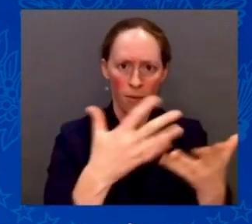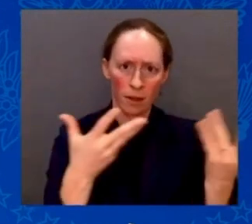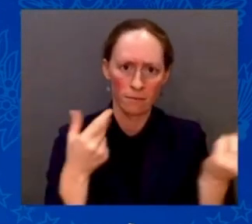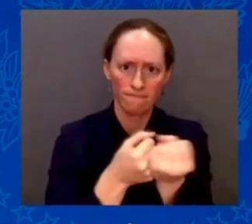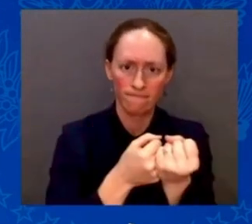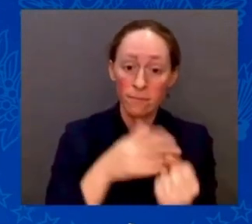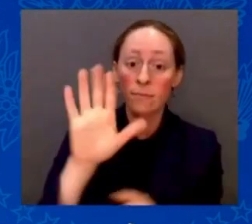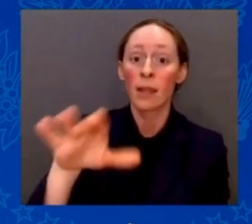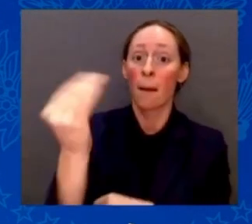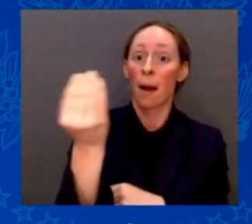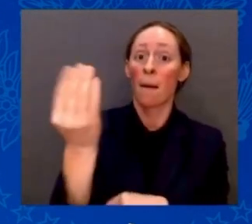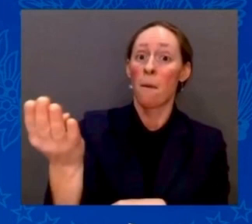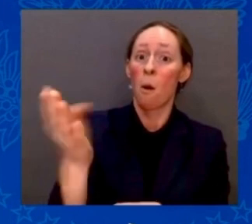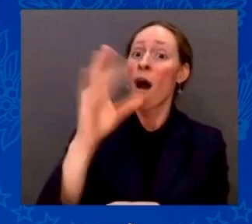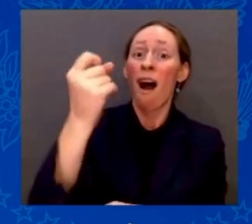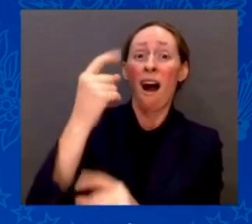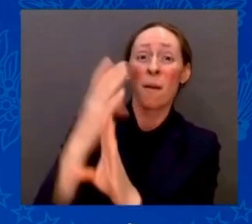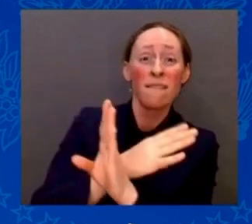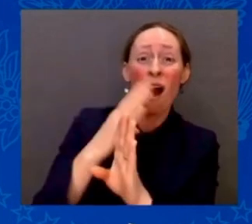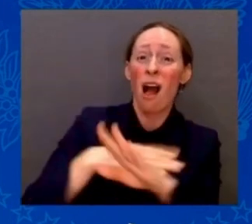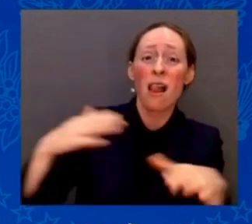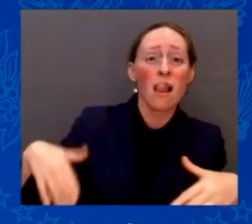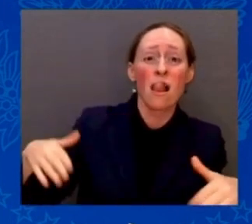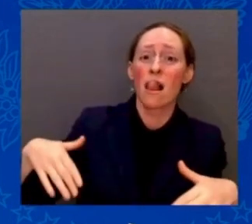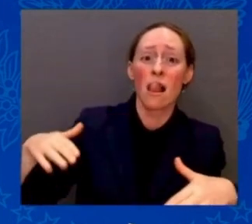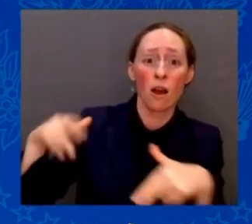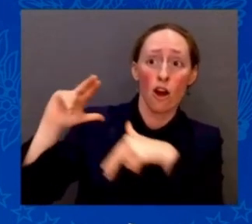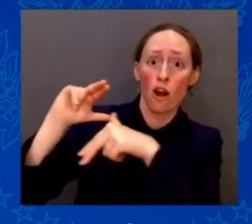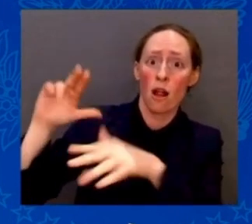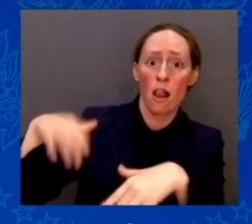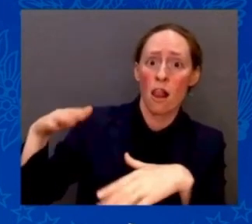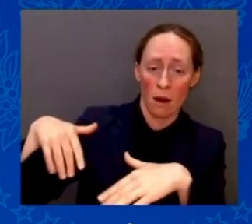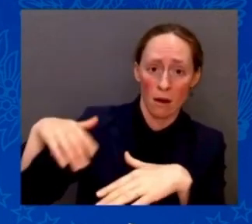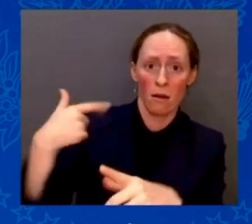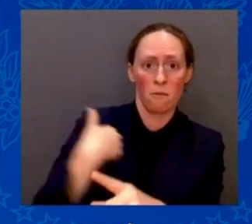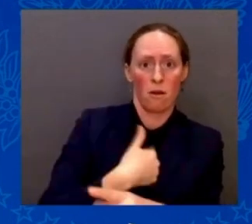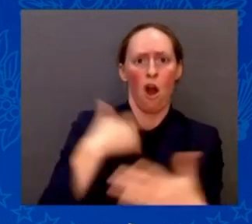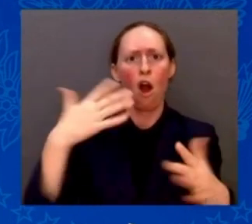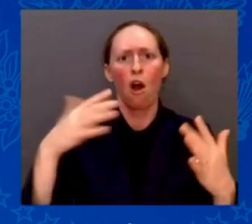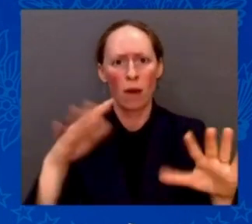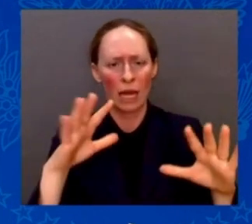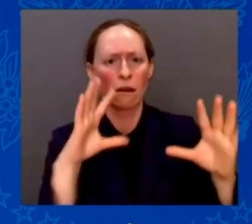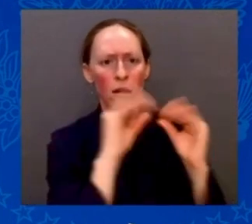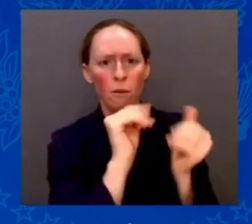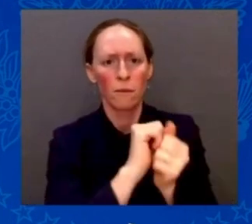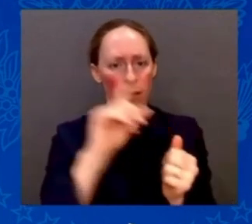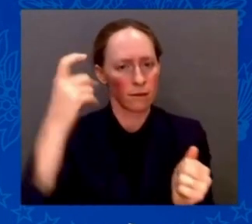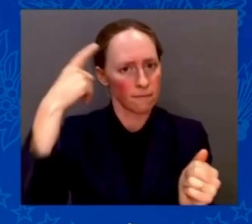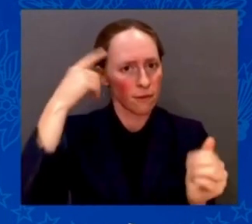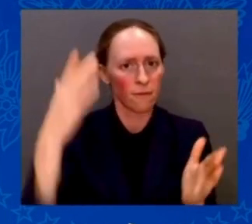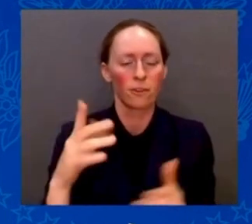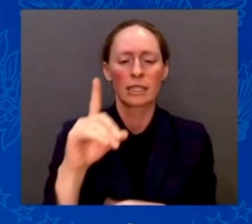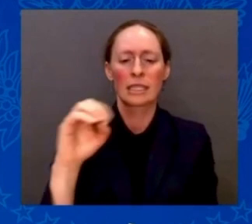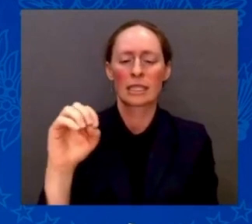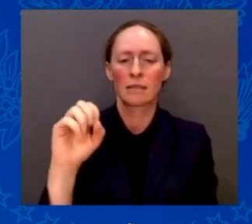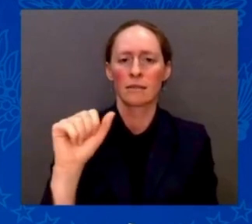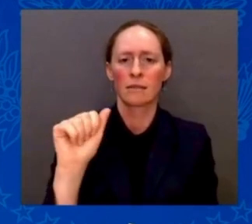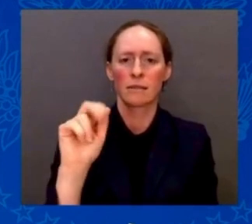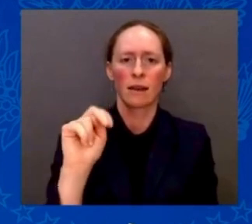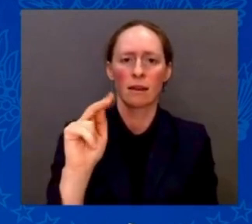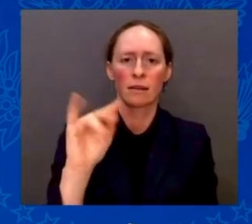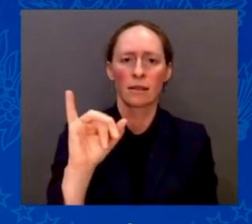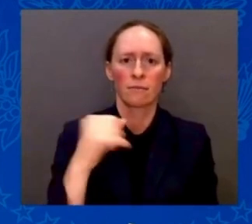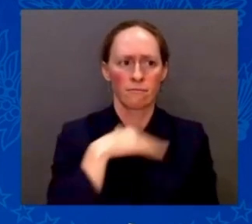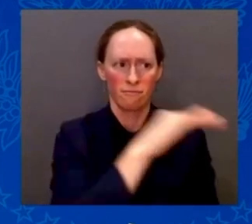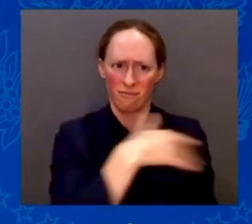and approved an early request for emergency declaration to enable him to have the full support ahead of time to protect